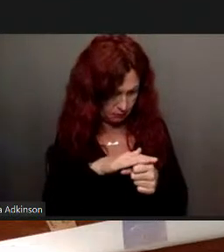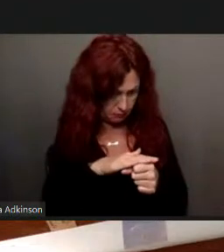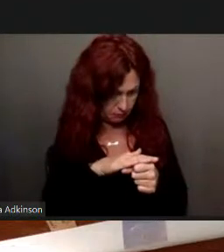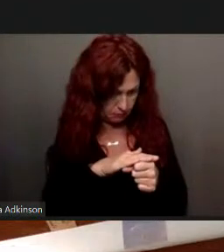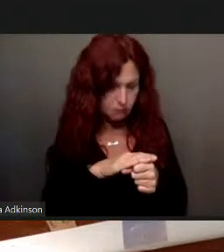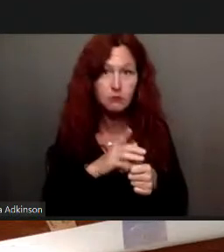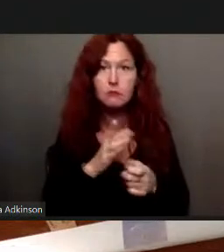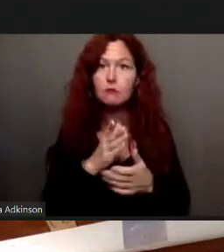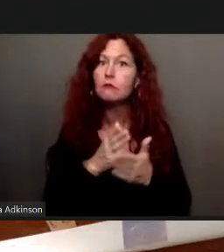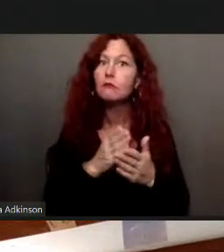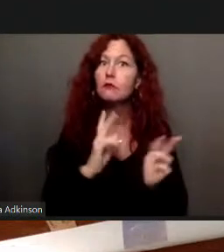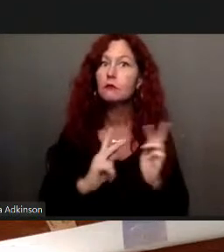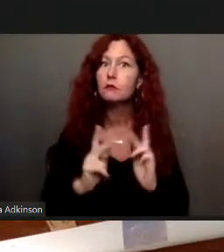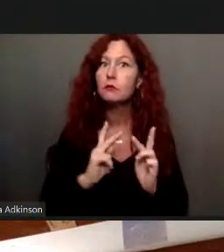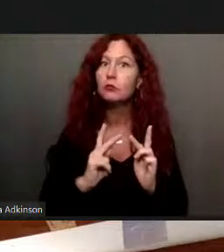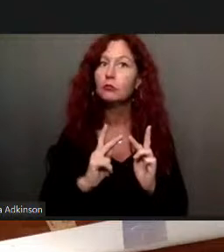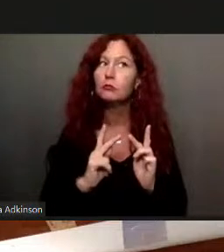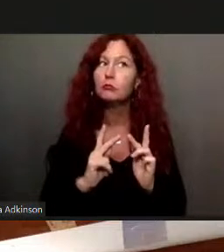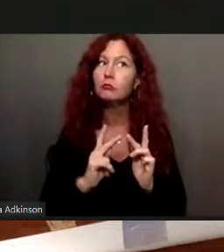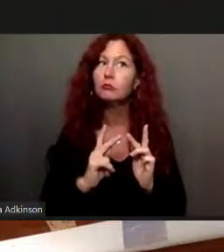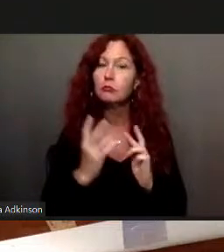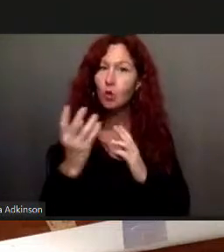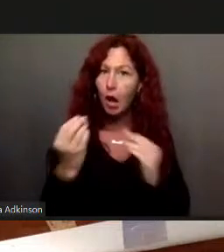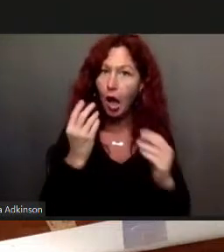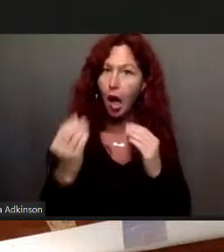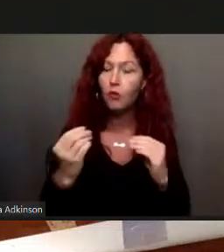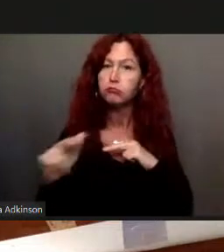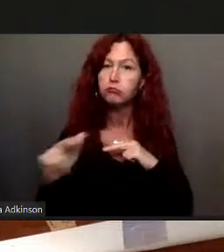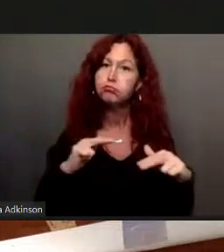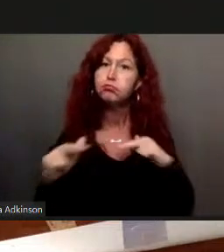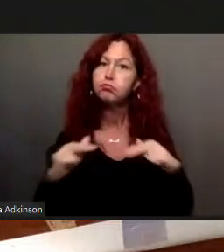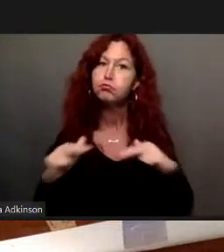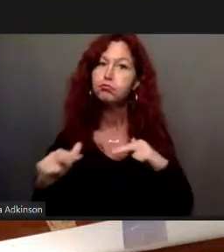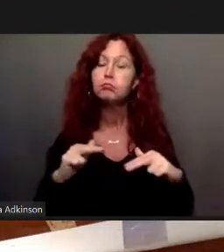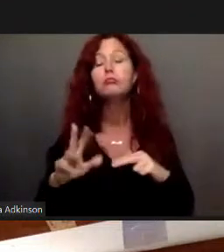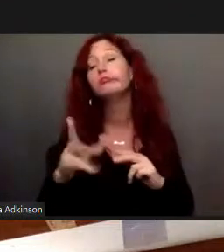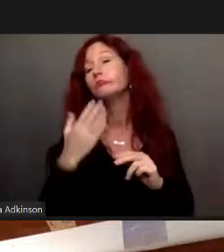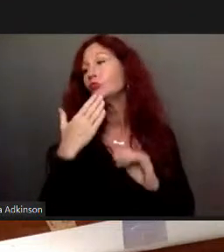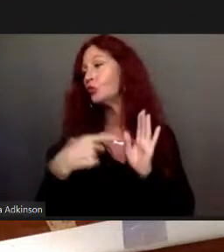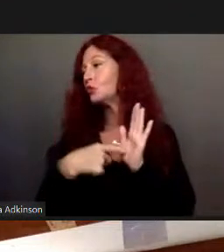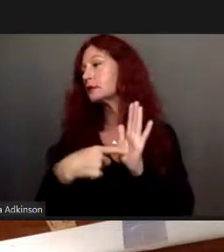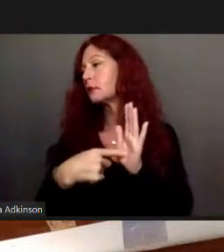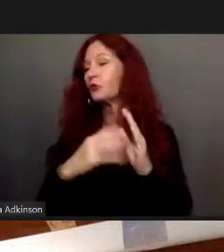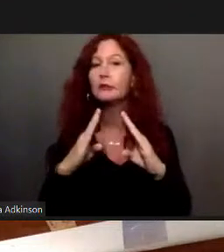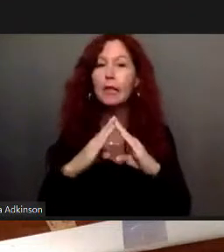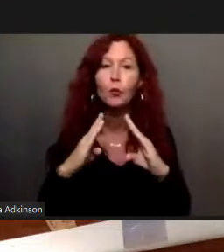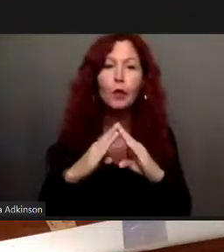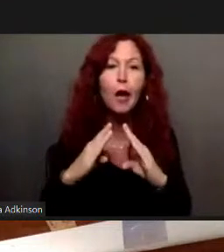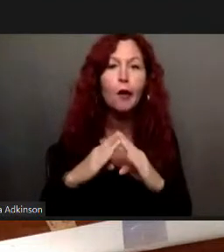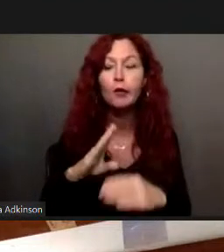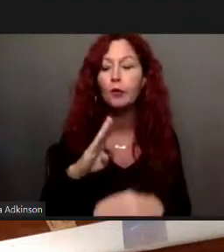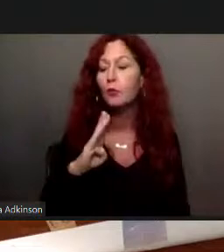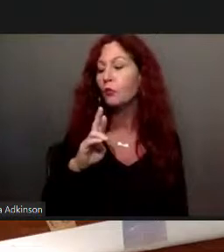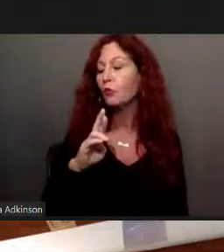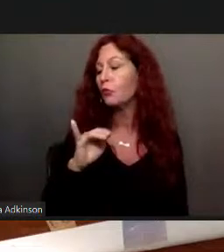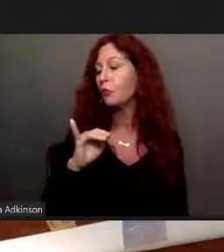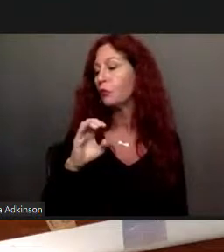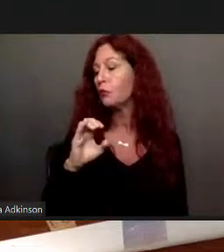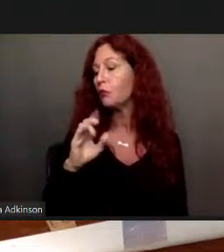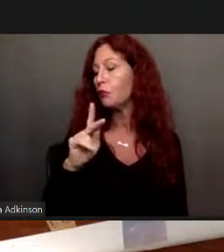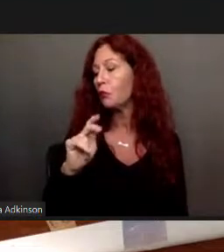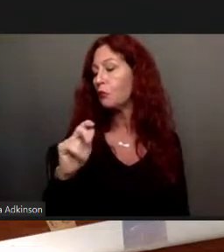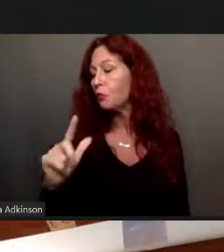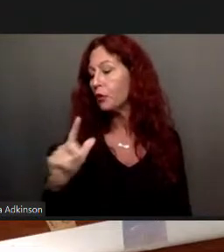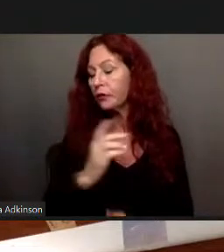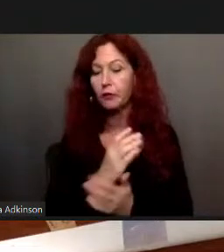whole bunch of people that are walking, like the Brickell area, downtown area, maybe in Miami Beach, okay, on Collins, et